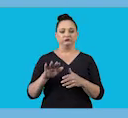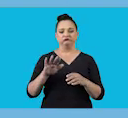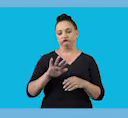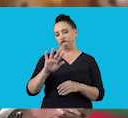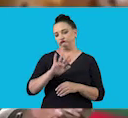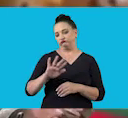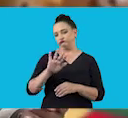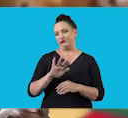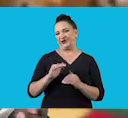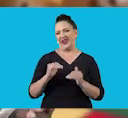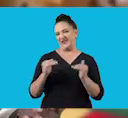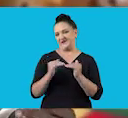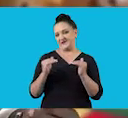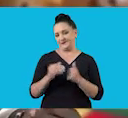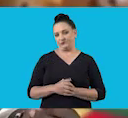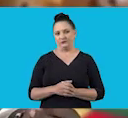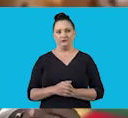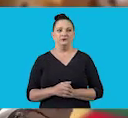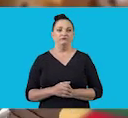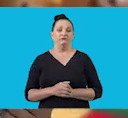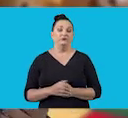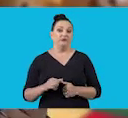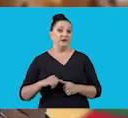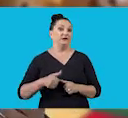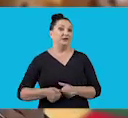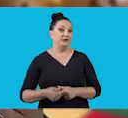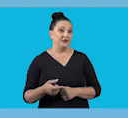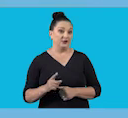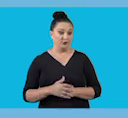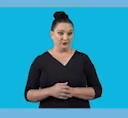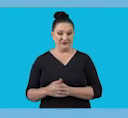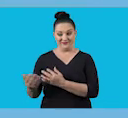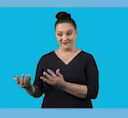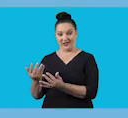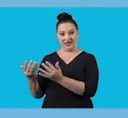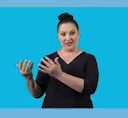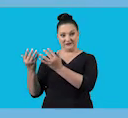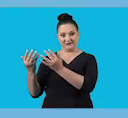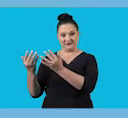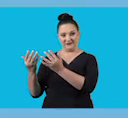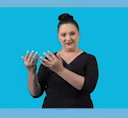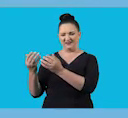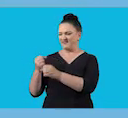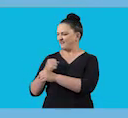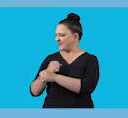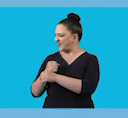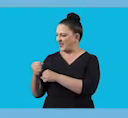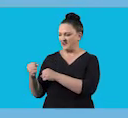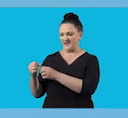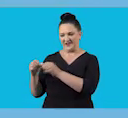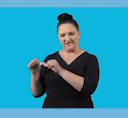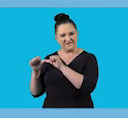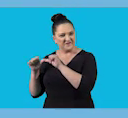or until the particles are evenly distributed. So my next question is saying, gases have neither a